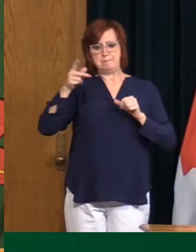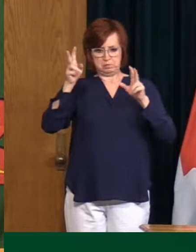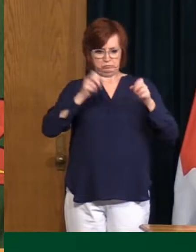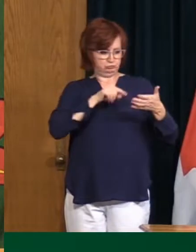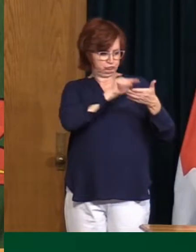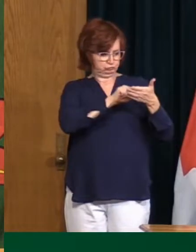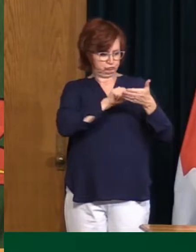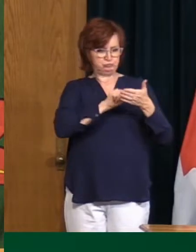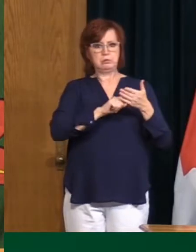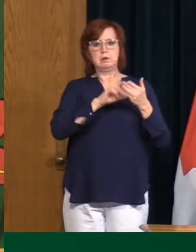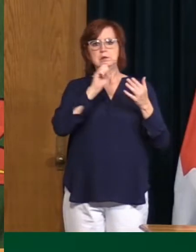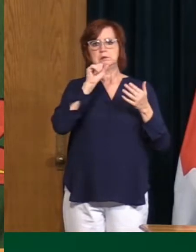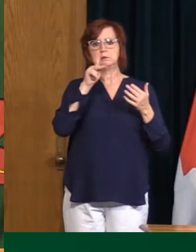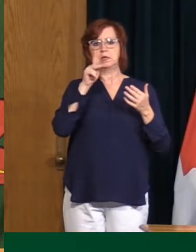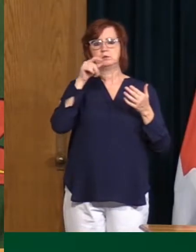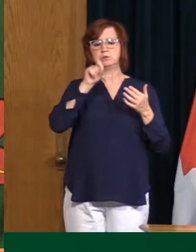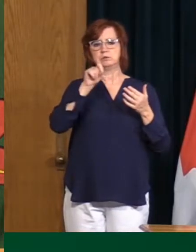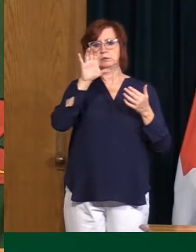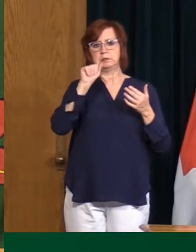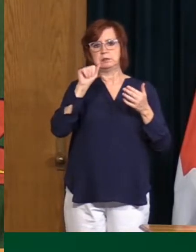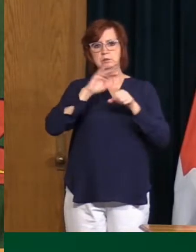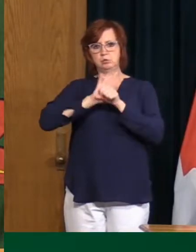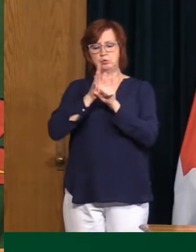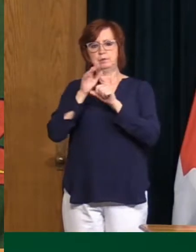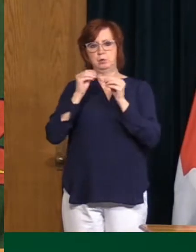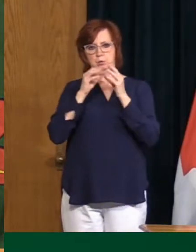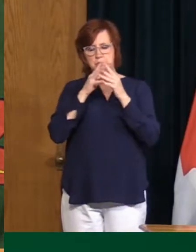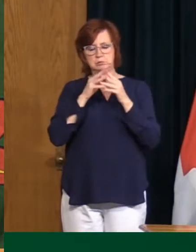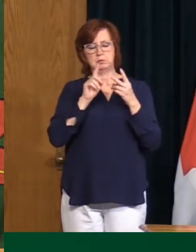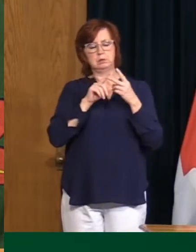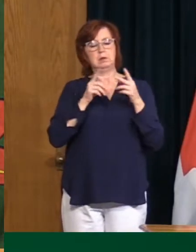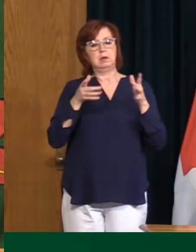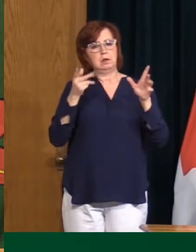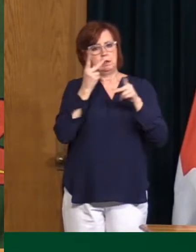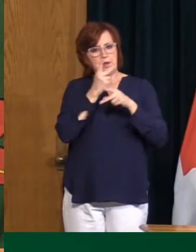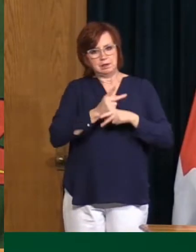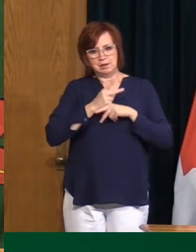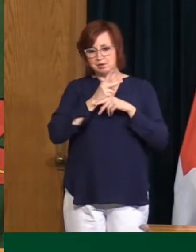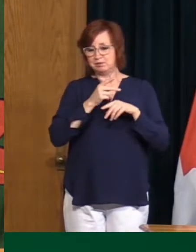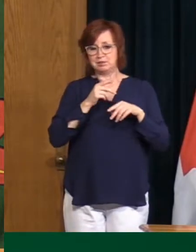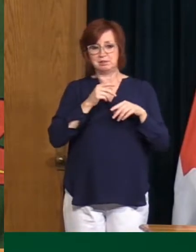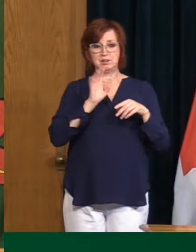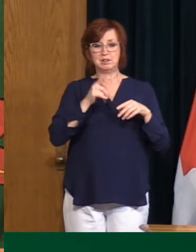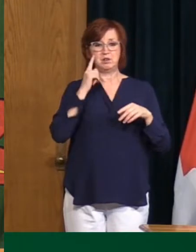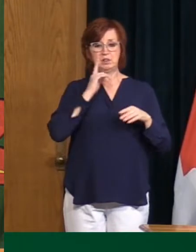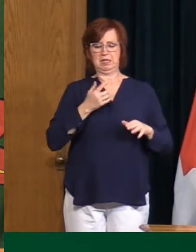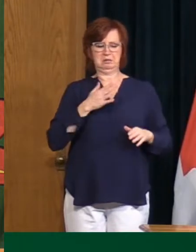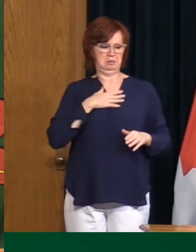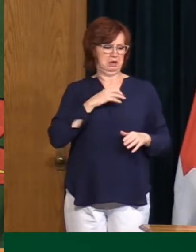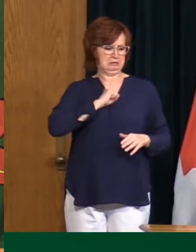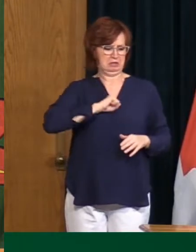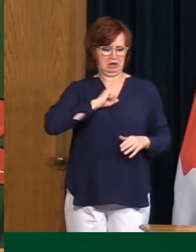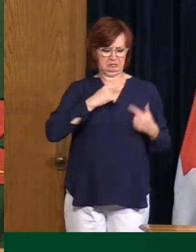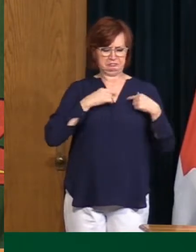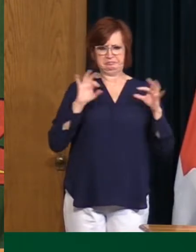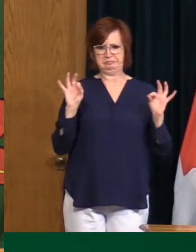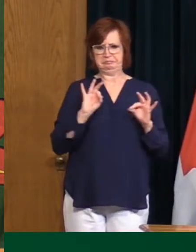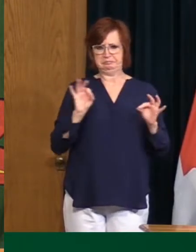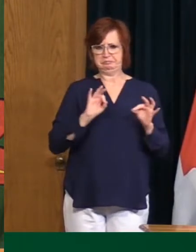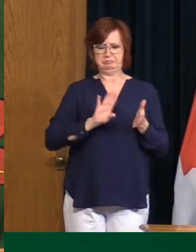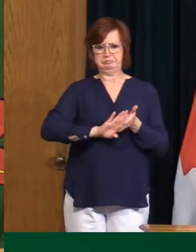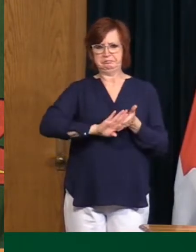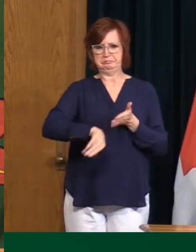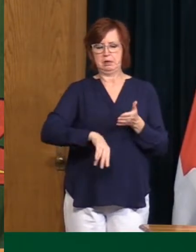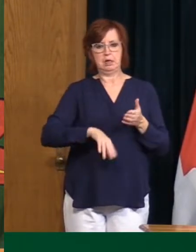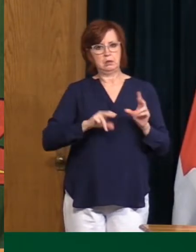take COVID precautions in place very seriously. Like everything with COVID, we are learning to be adaptive and responsive to what's emerging every